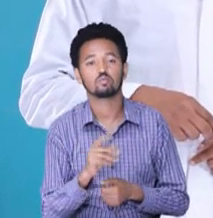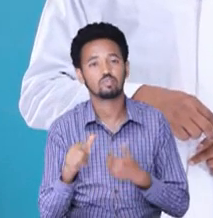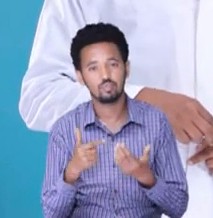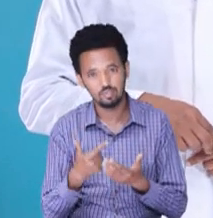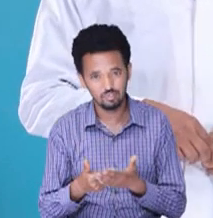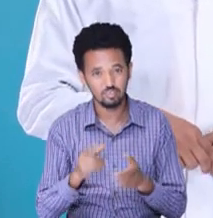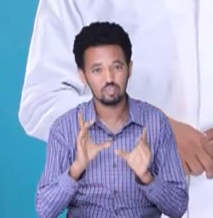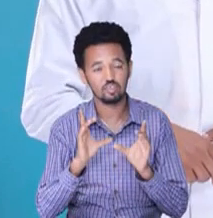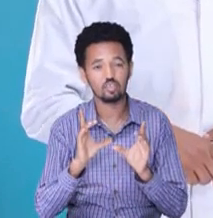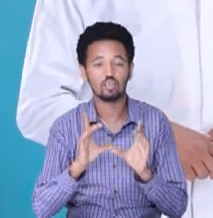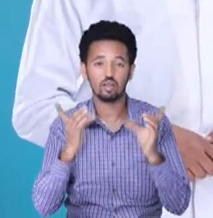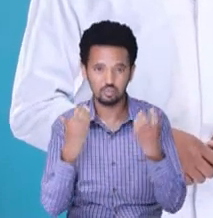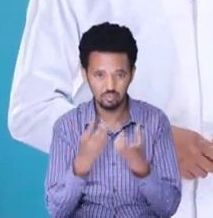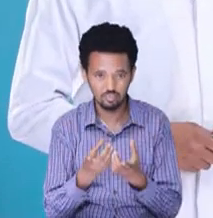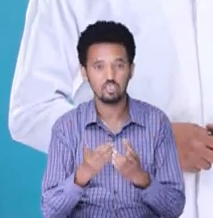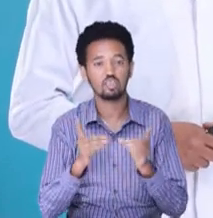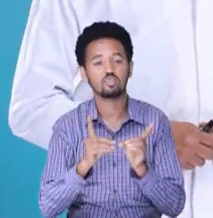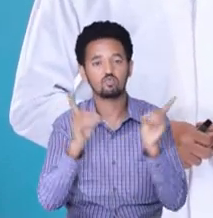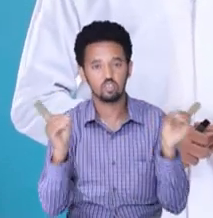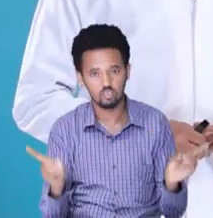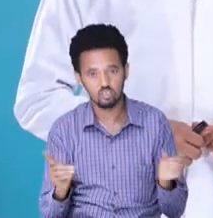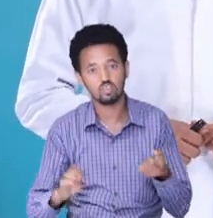This class division affected